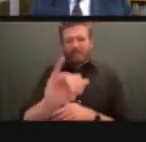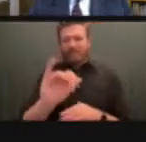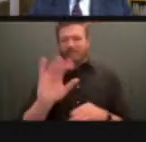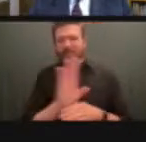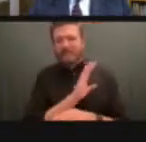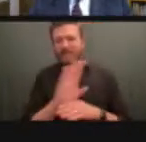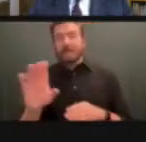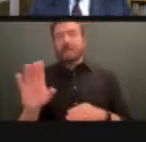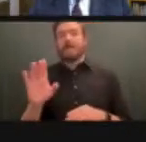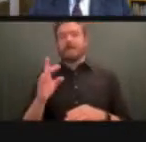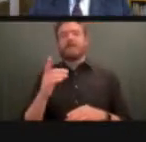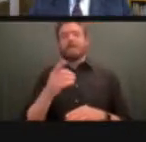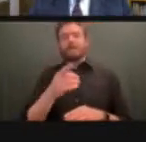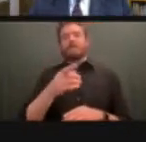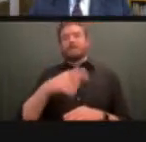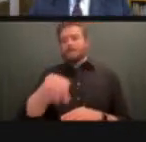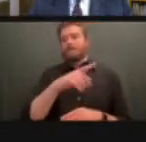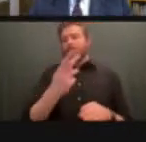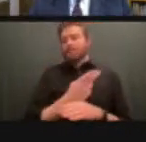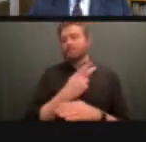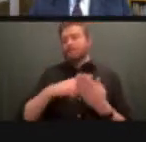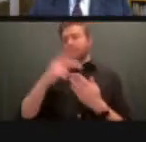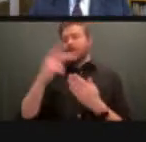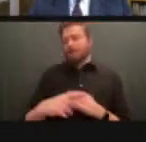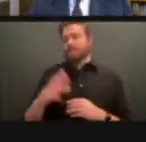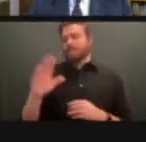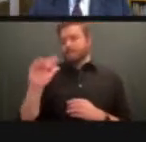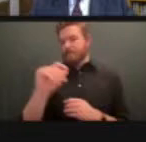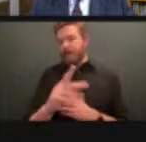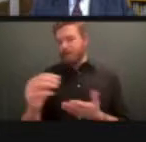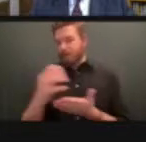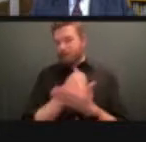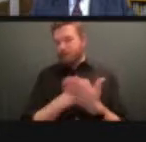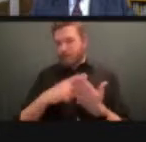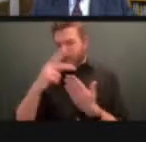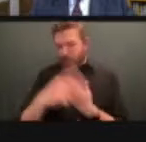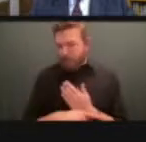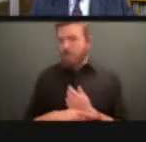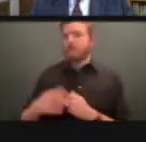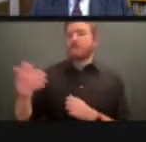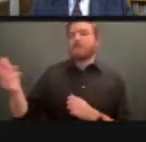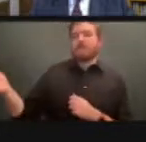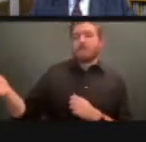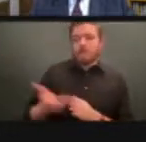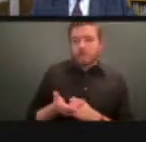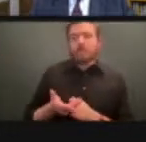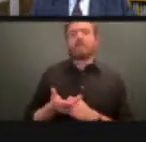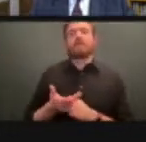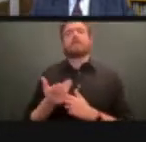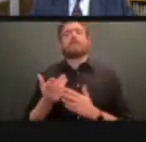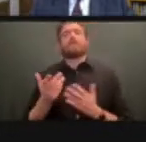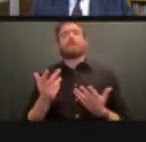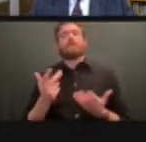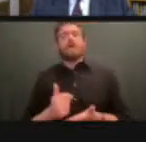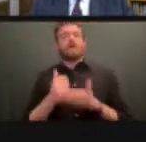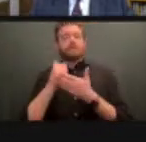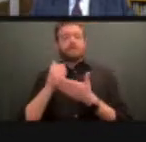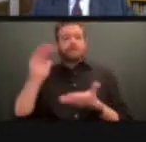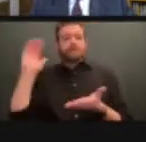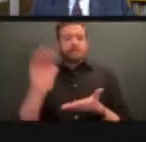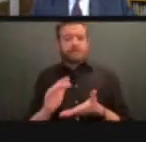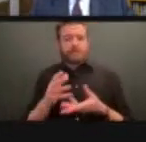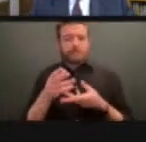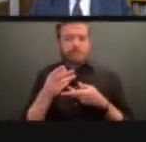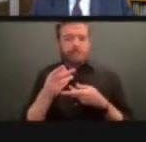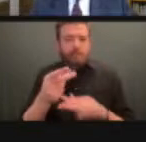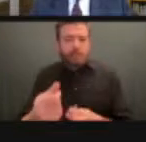that new team member, but to also offset some of the costs of their onboarding and training. And that new employee received a